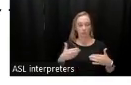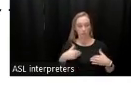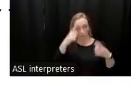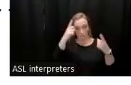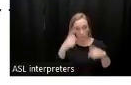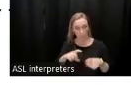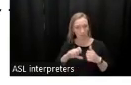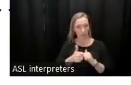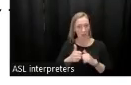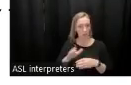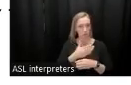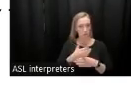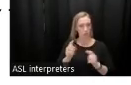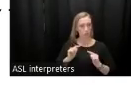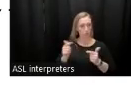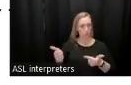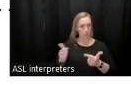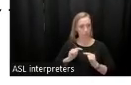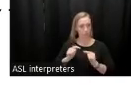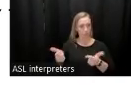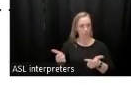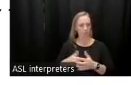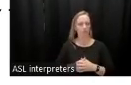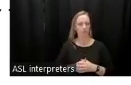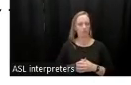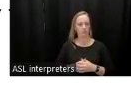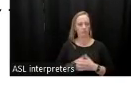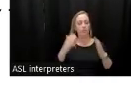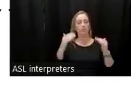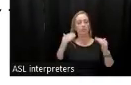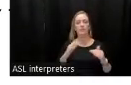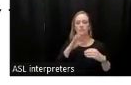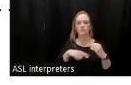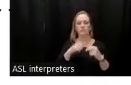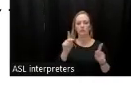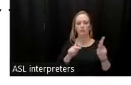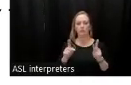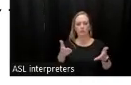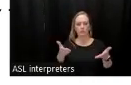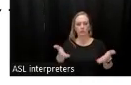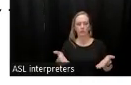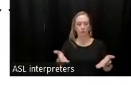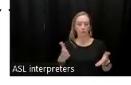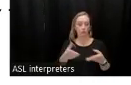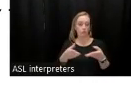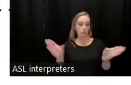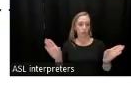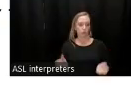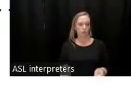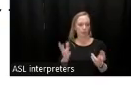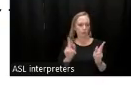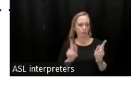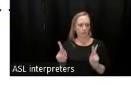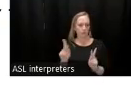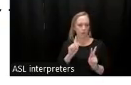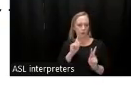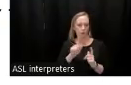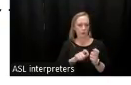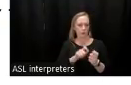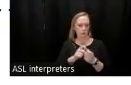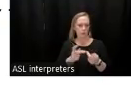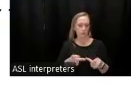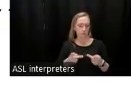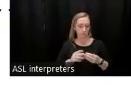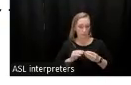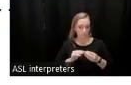shared? And talk about the people that exist in these places, like in general, how many people are in a certain place, how